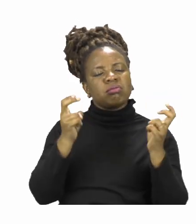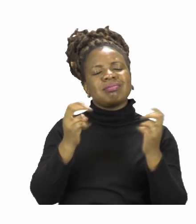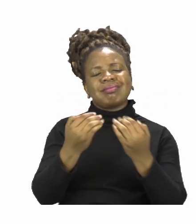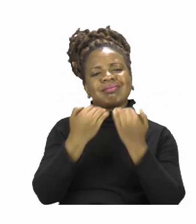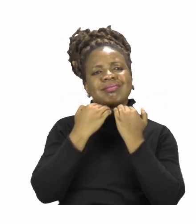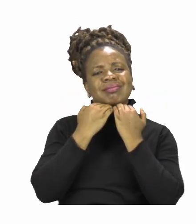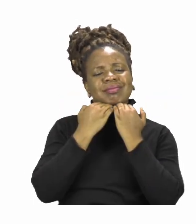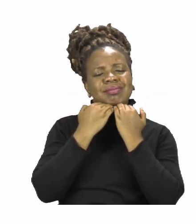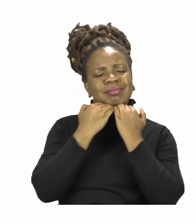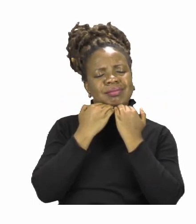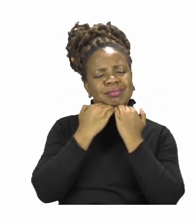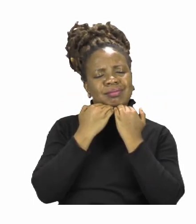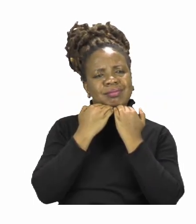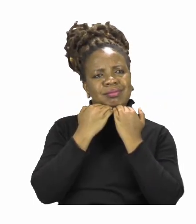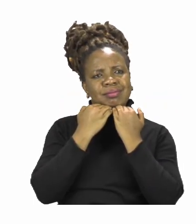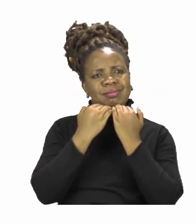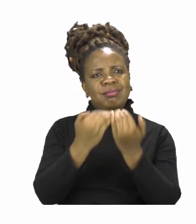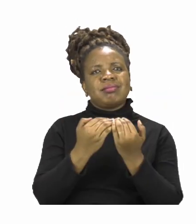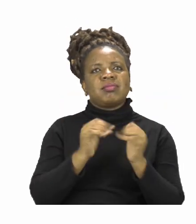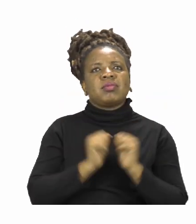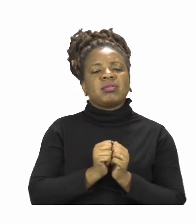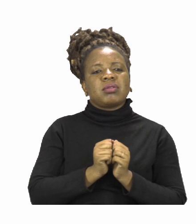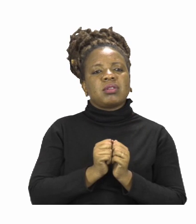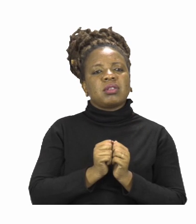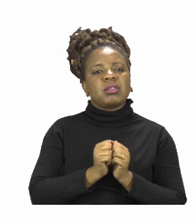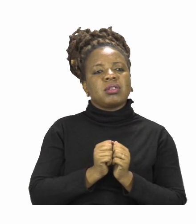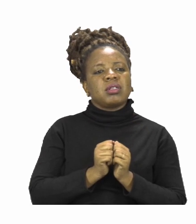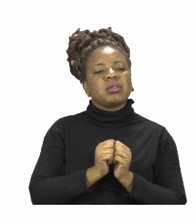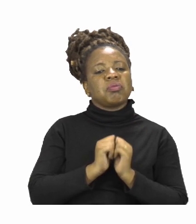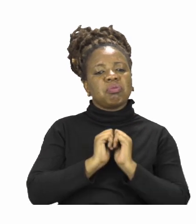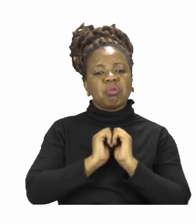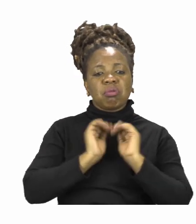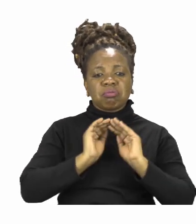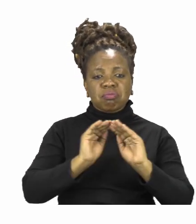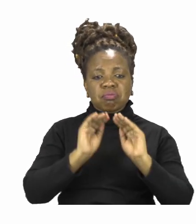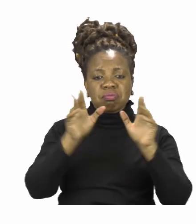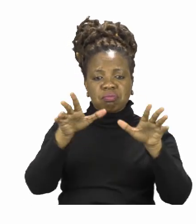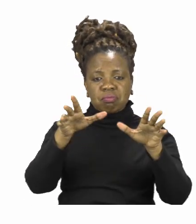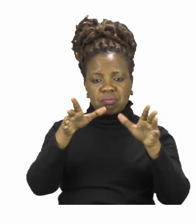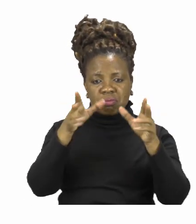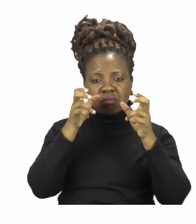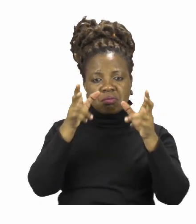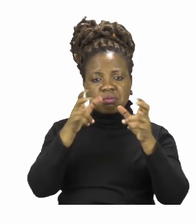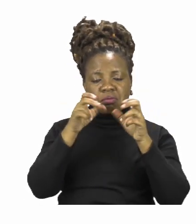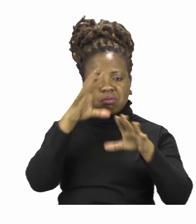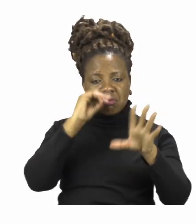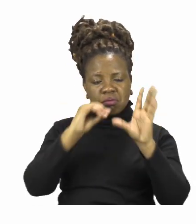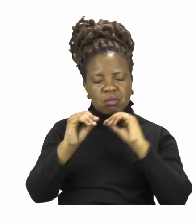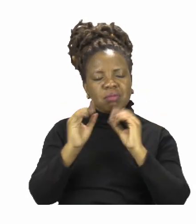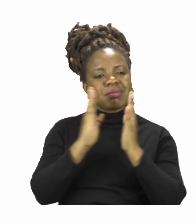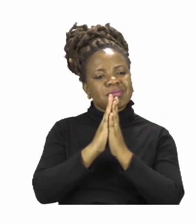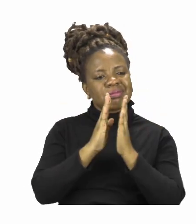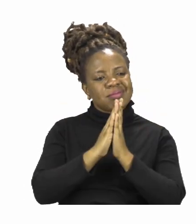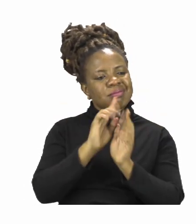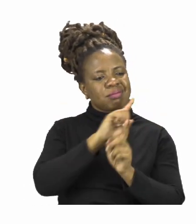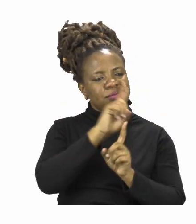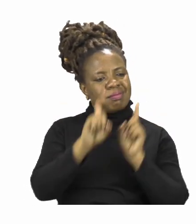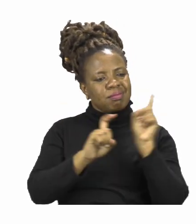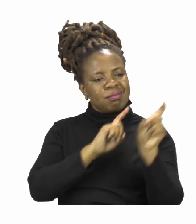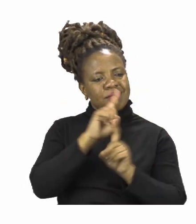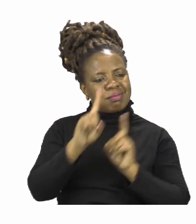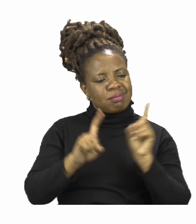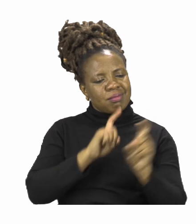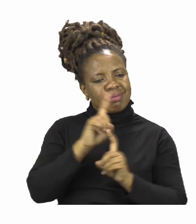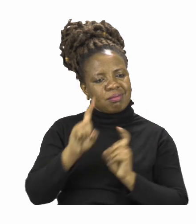make sure that you ask questions where you're not sure. It's okay to talk about HIV and